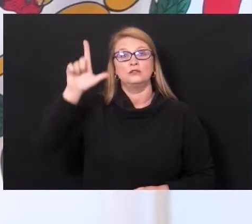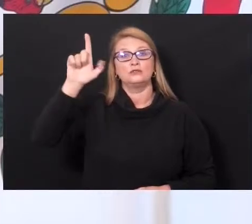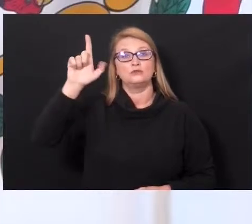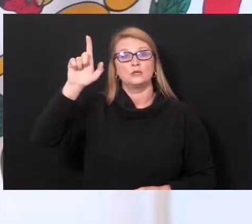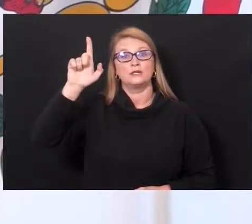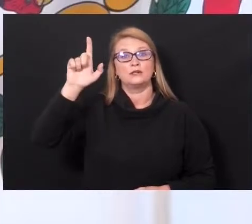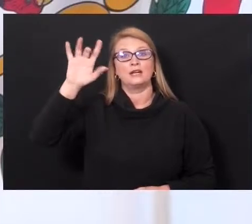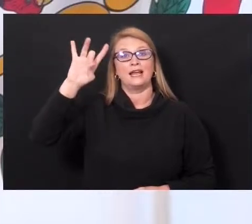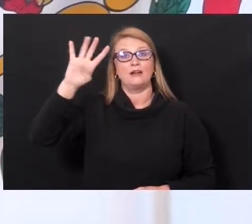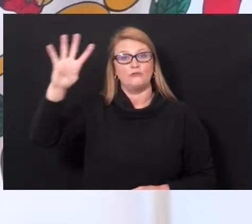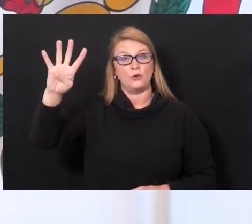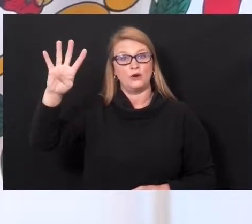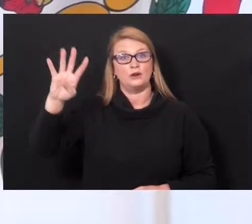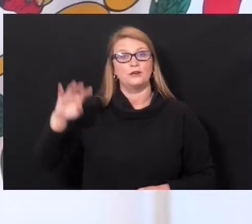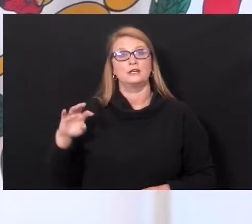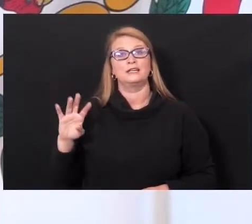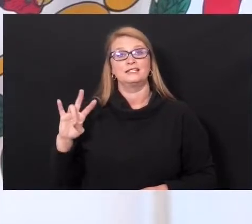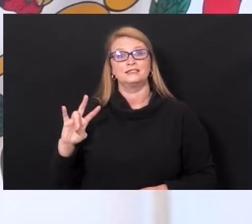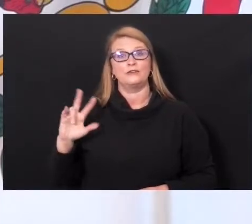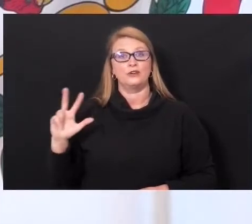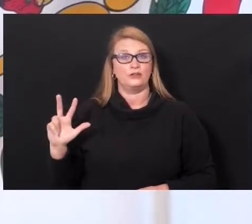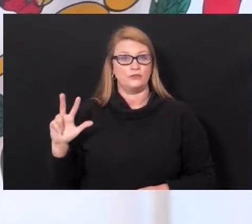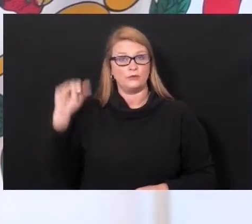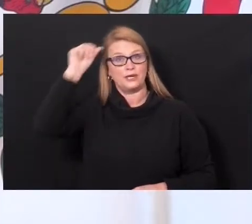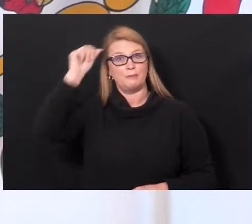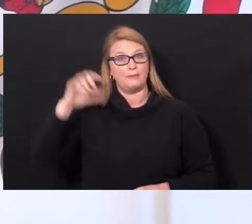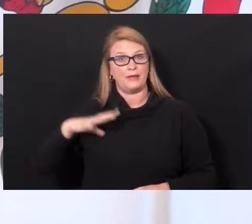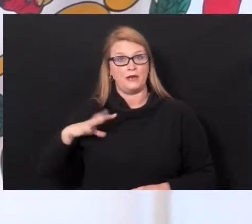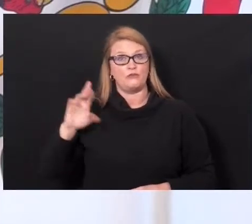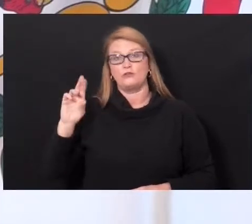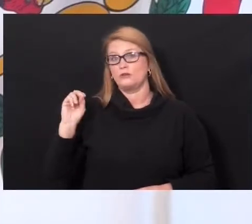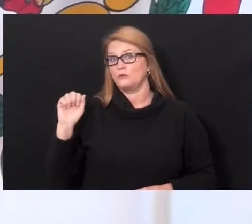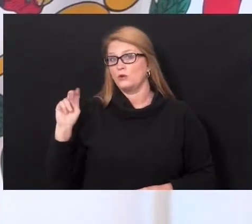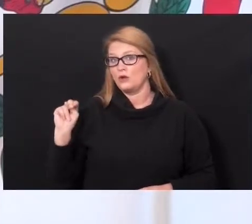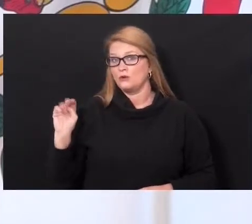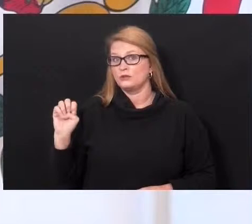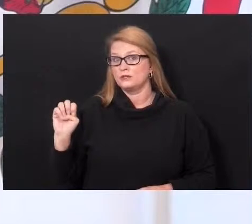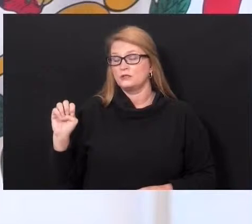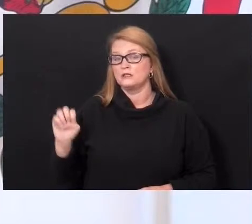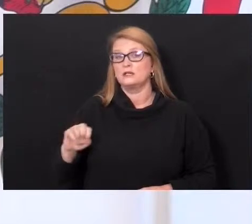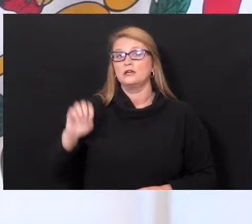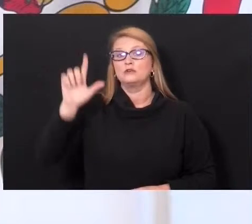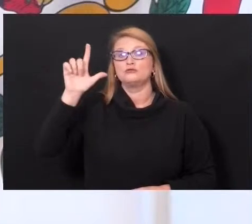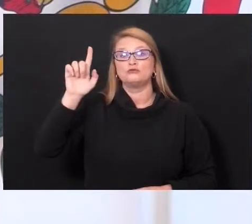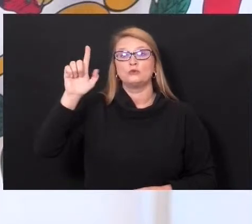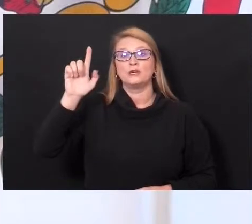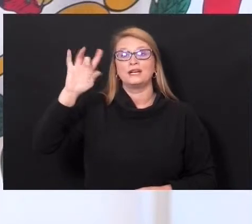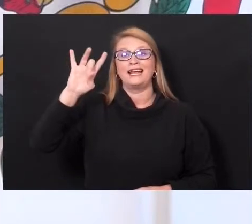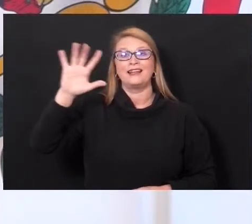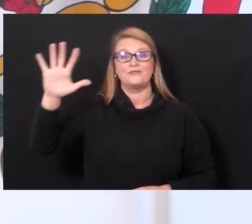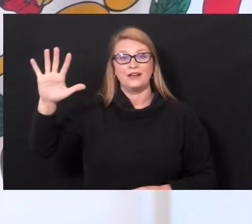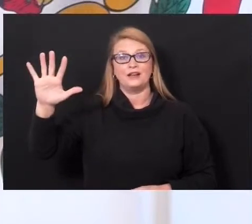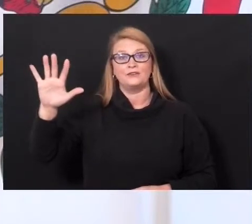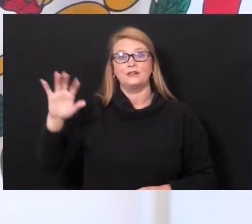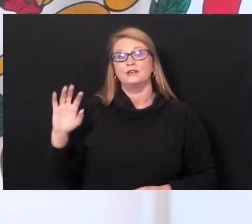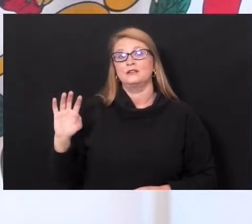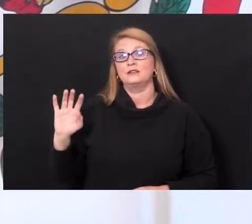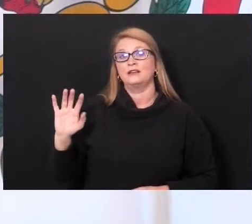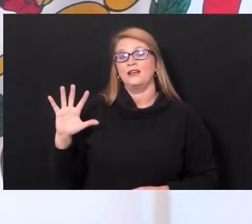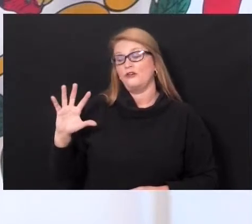21st 184th death is a 73-year-old male from Roane County. Our 21st 185th death is